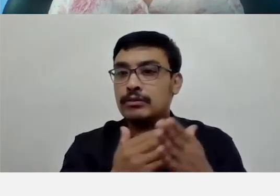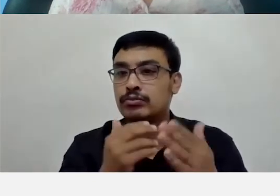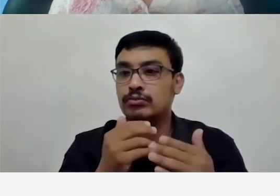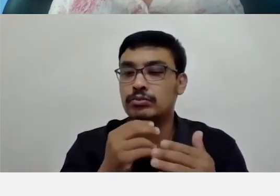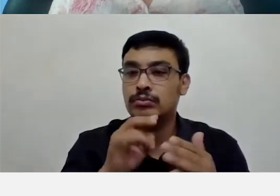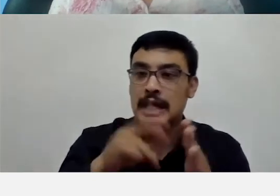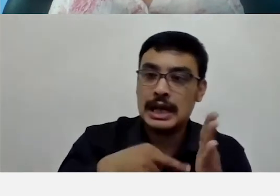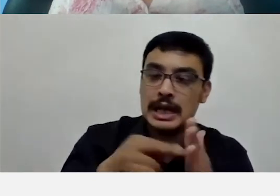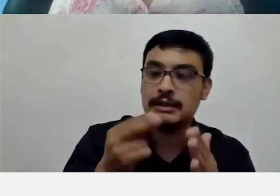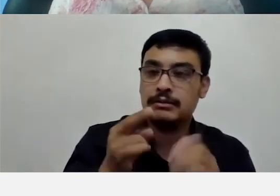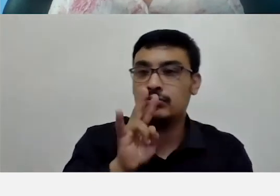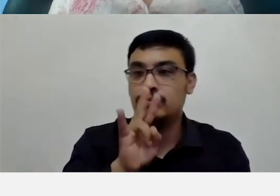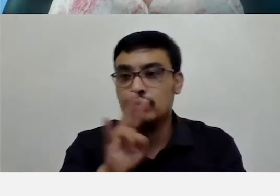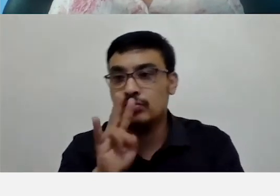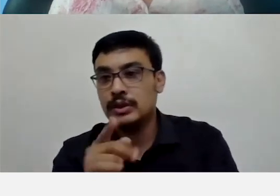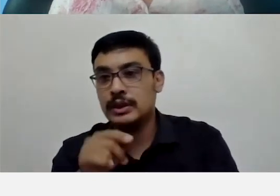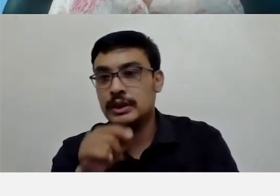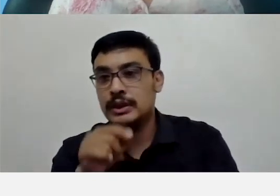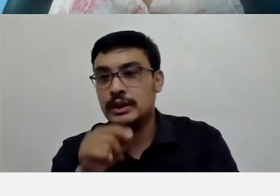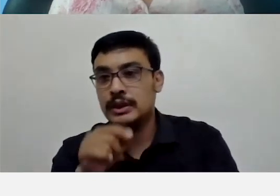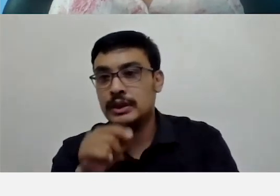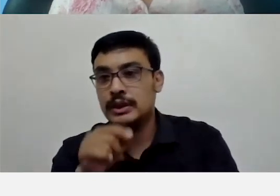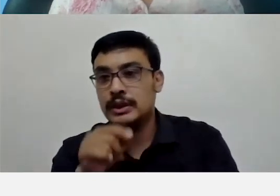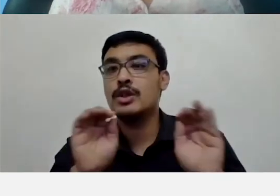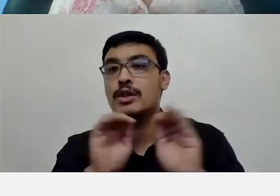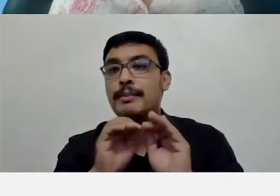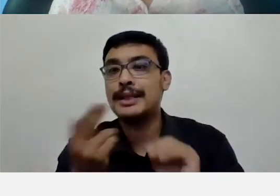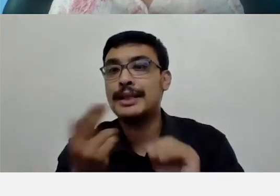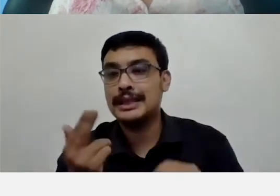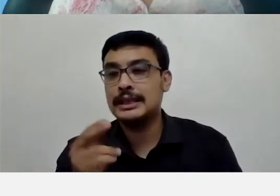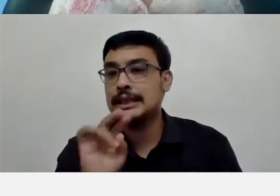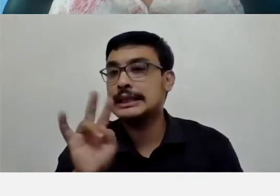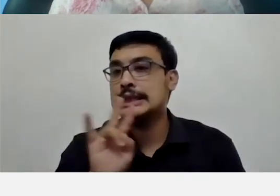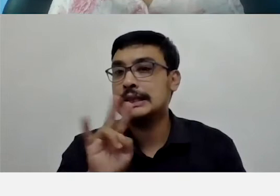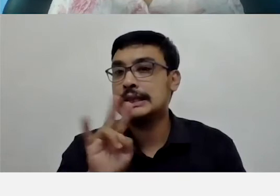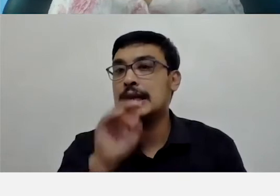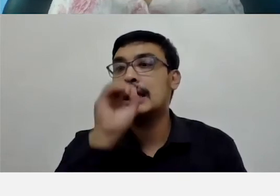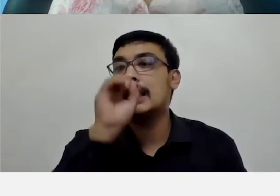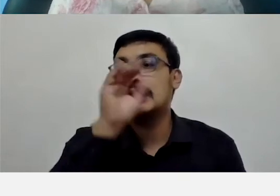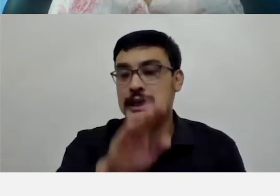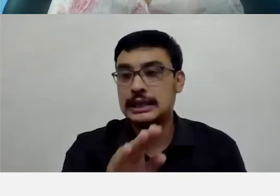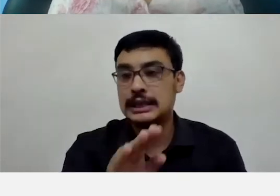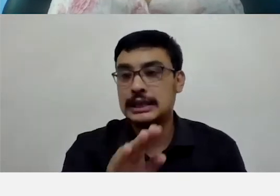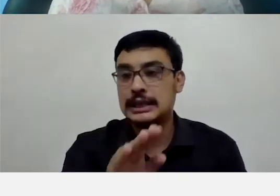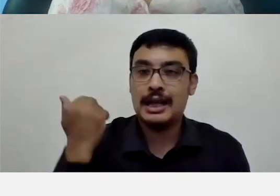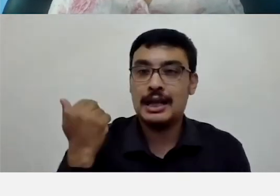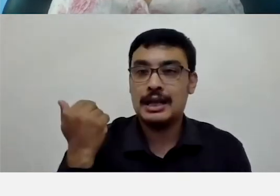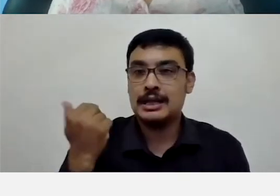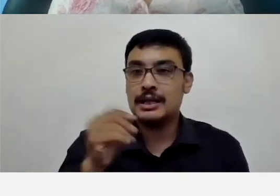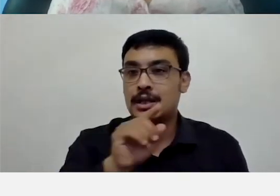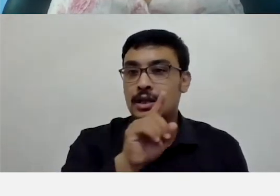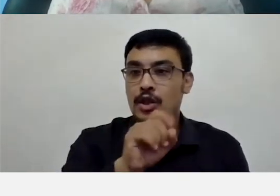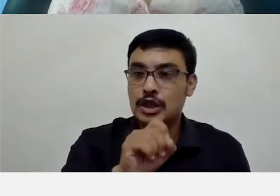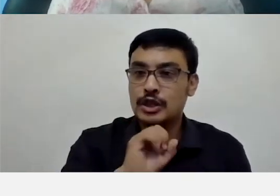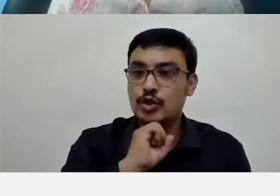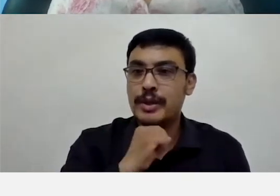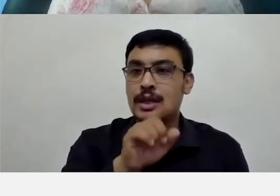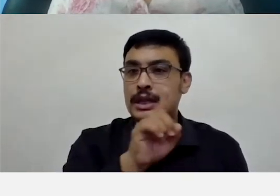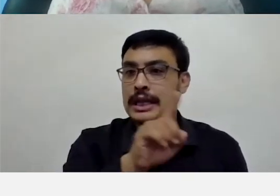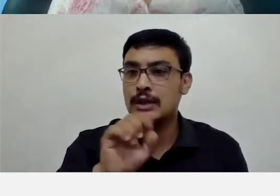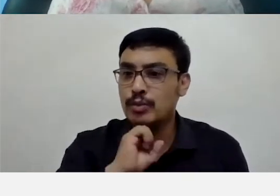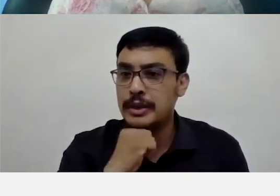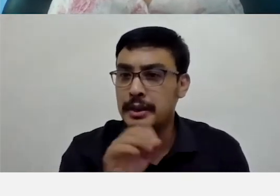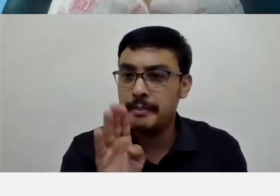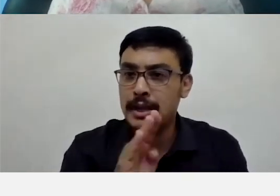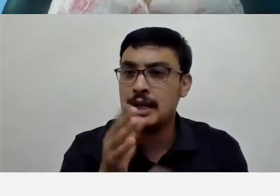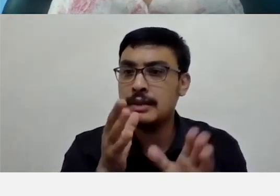give sex education, as it is common to get married in a 10, 11, 12 years so to the